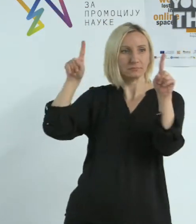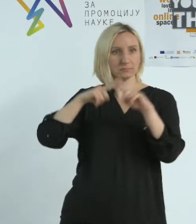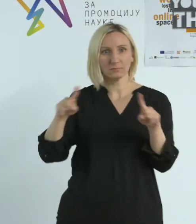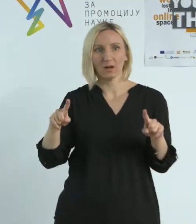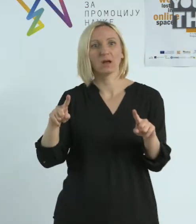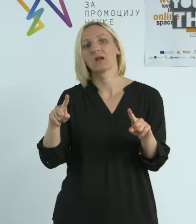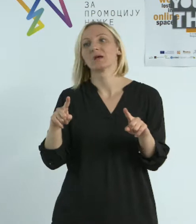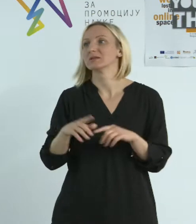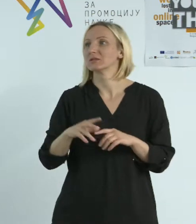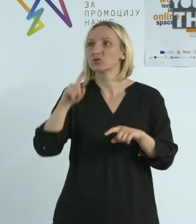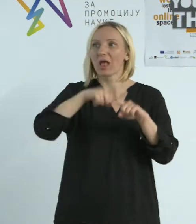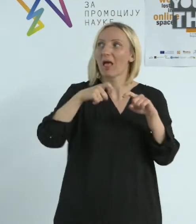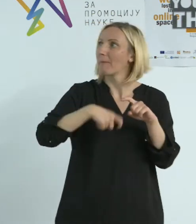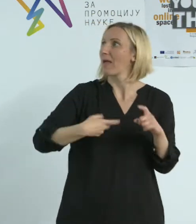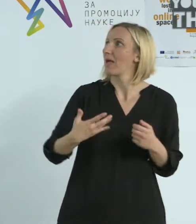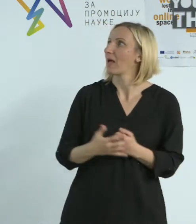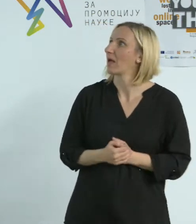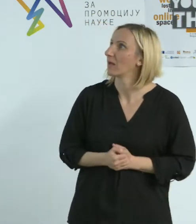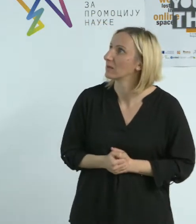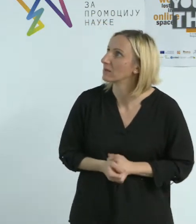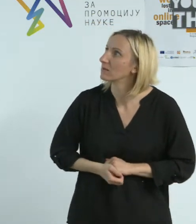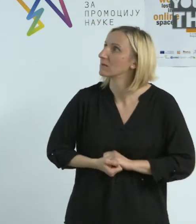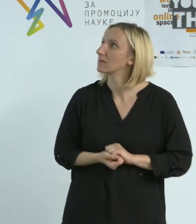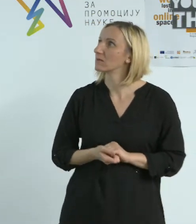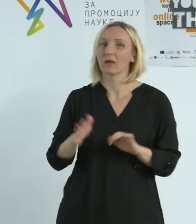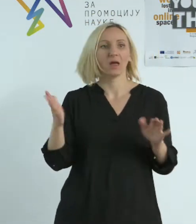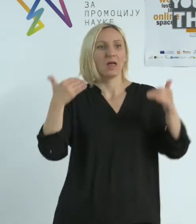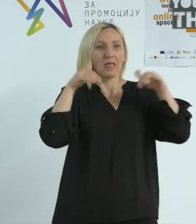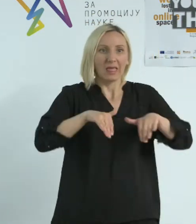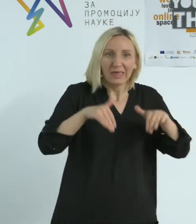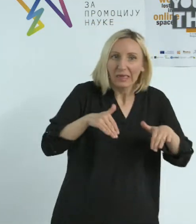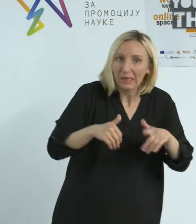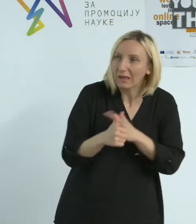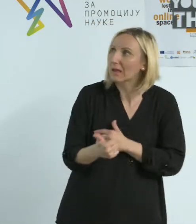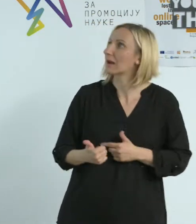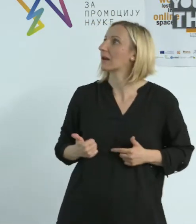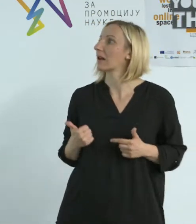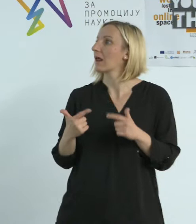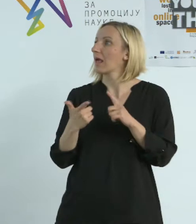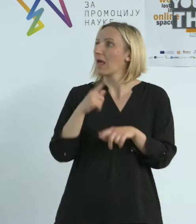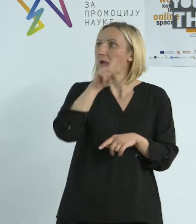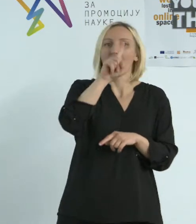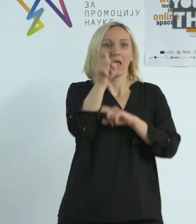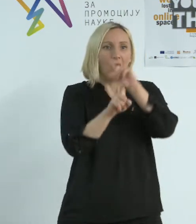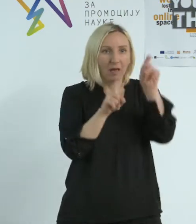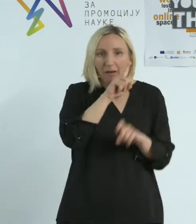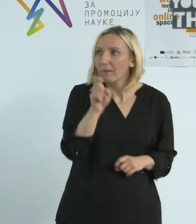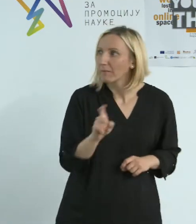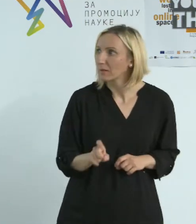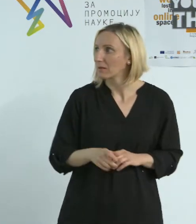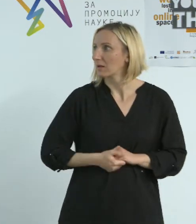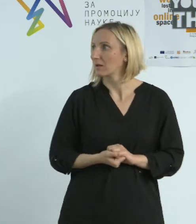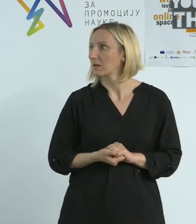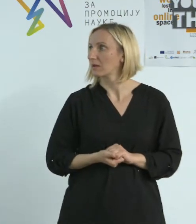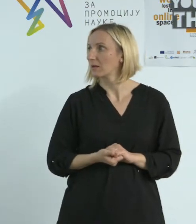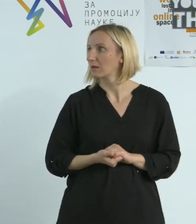elements and tools like gamification, let's play with concepts, kind of game of hangman, questionnaires and tests, forums to